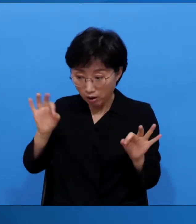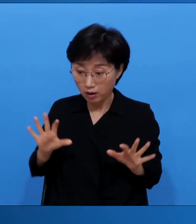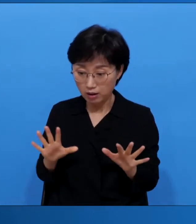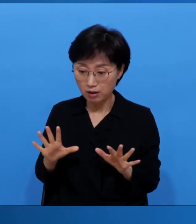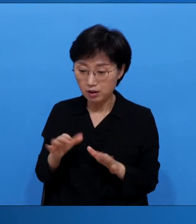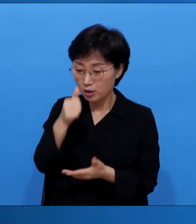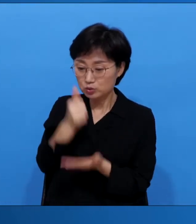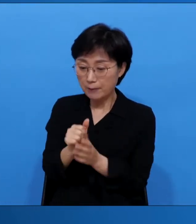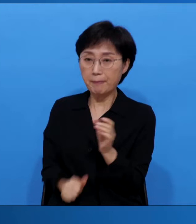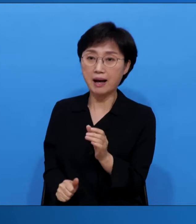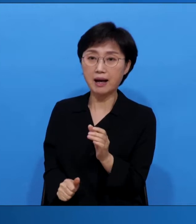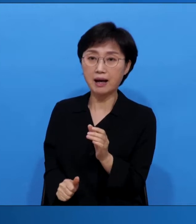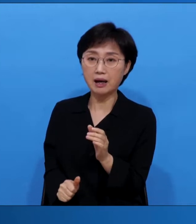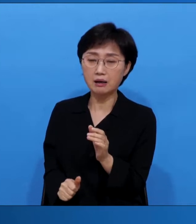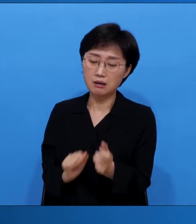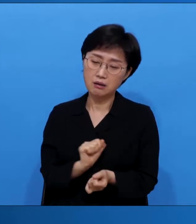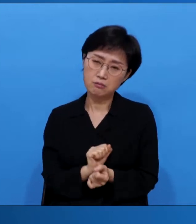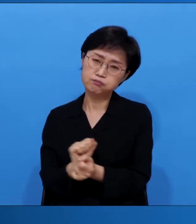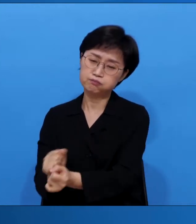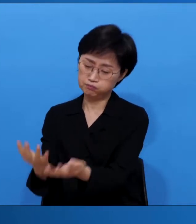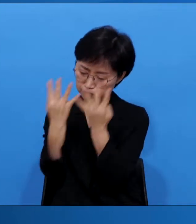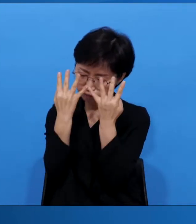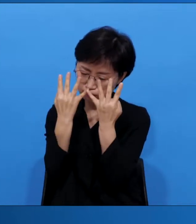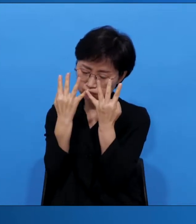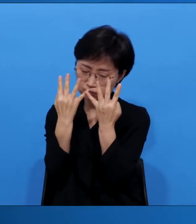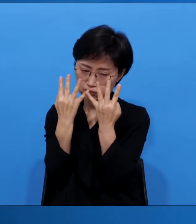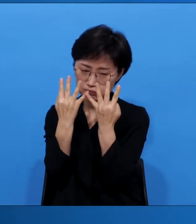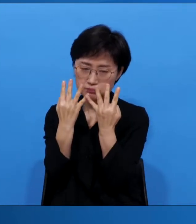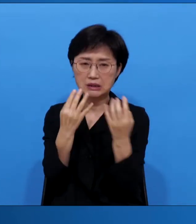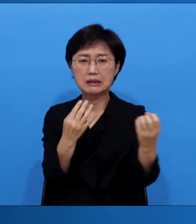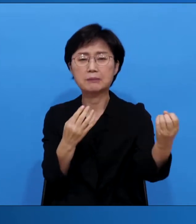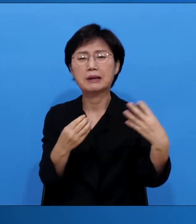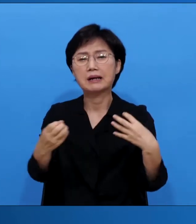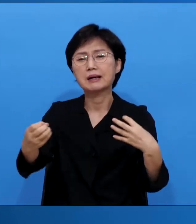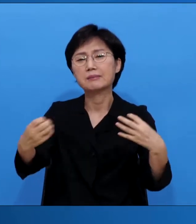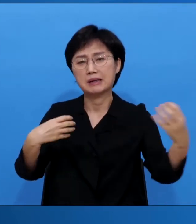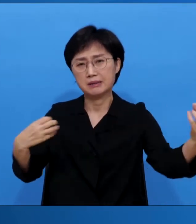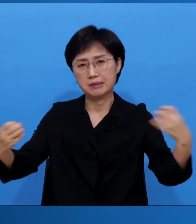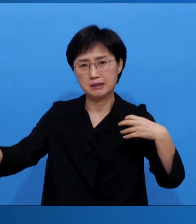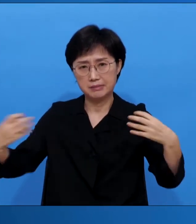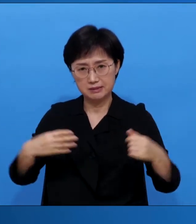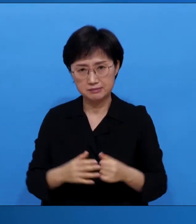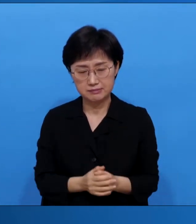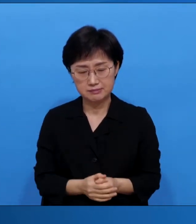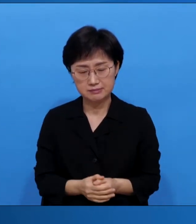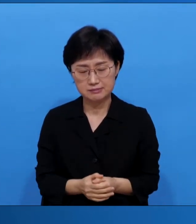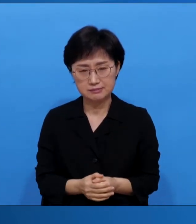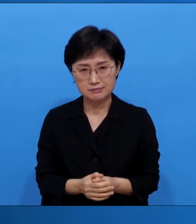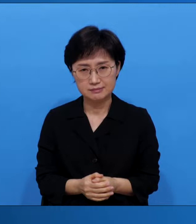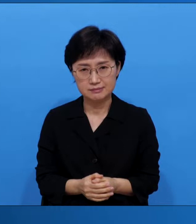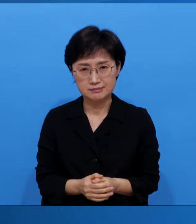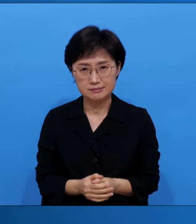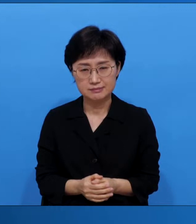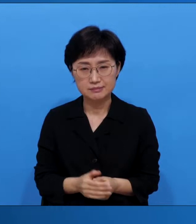want to carry out this kind of criminal activity, but they cannot restrain that impulse that they have.